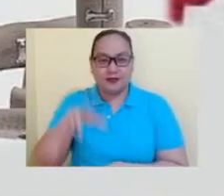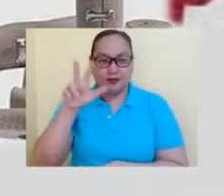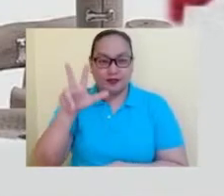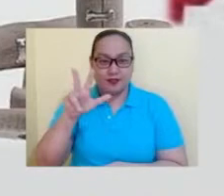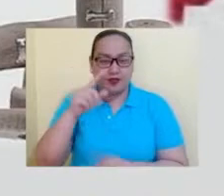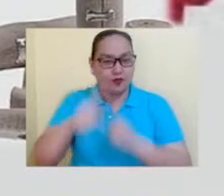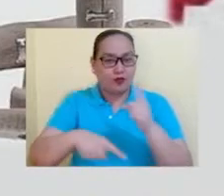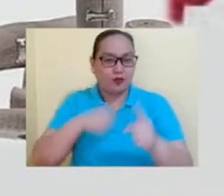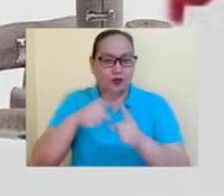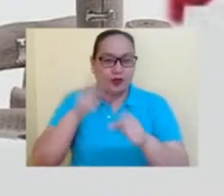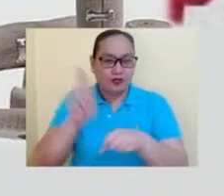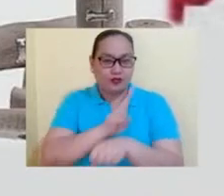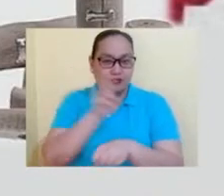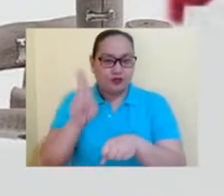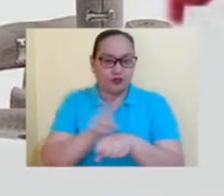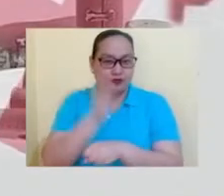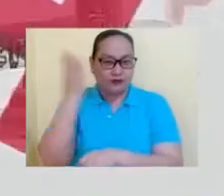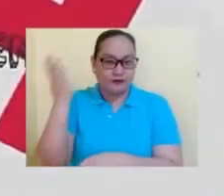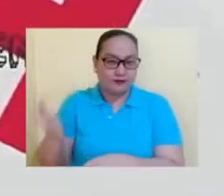3. When do you use them?